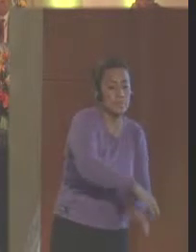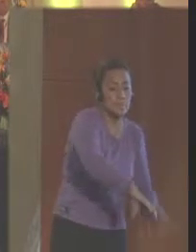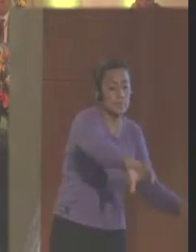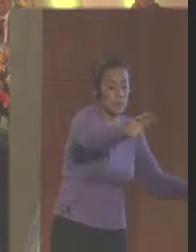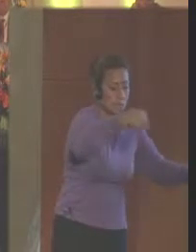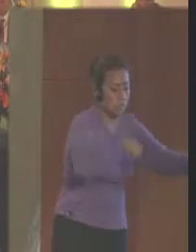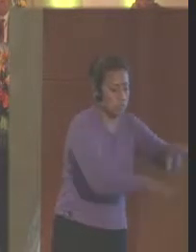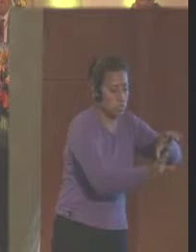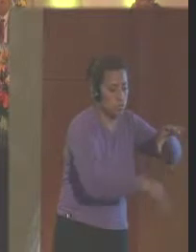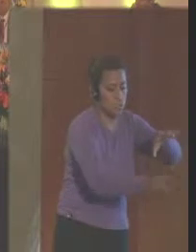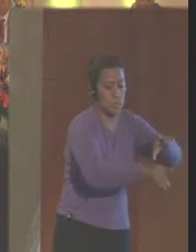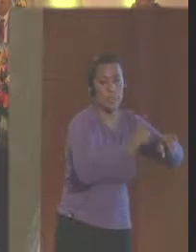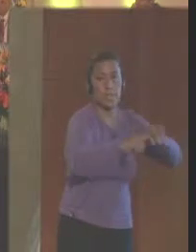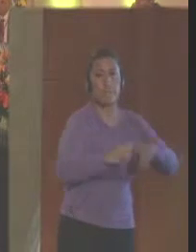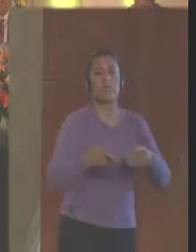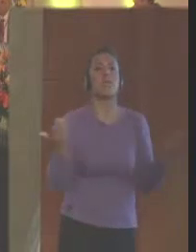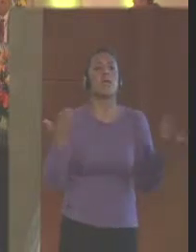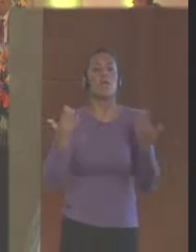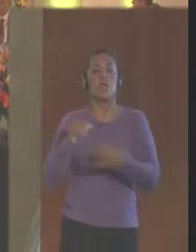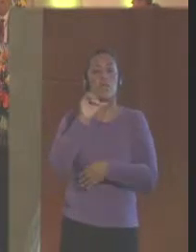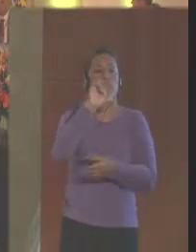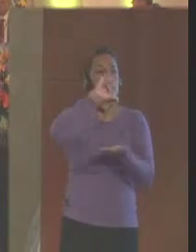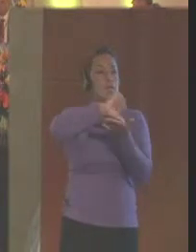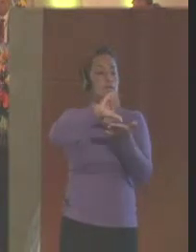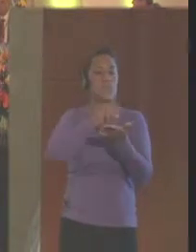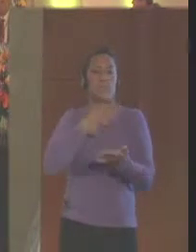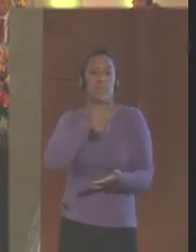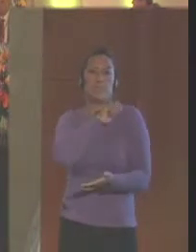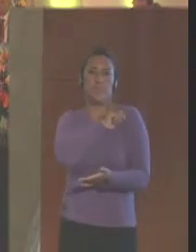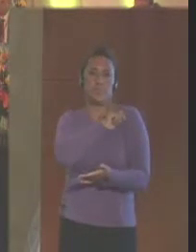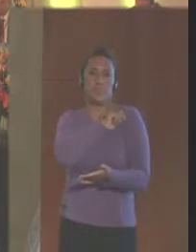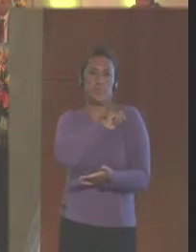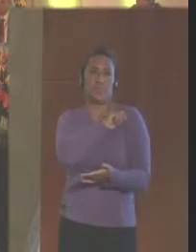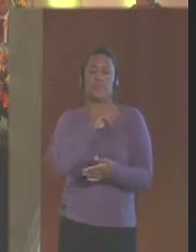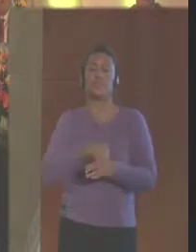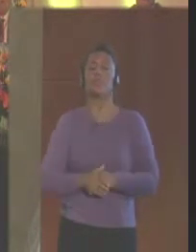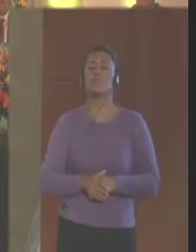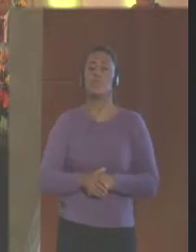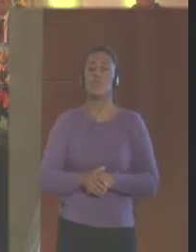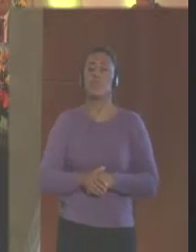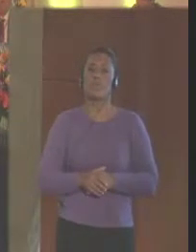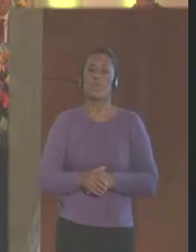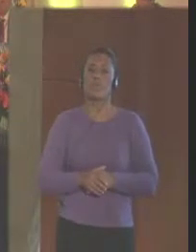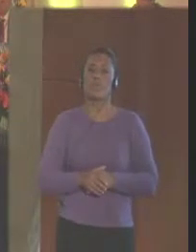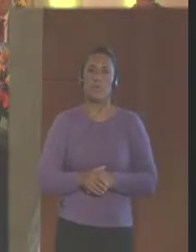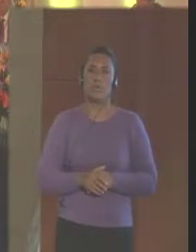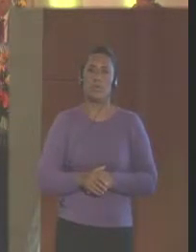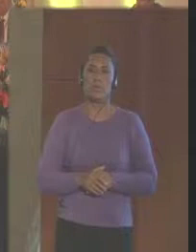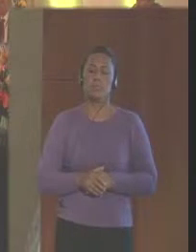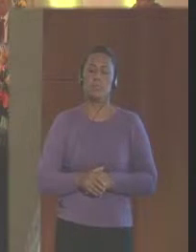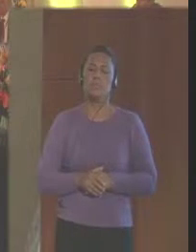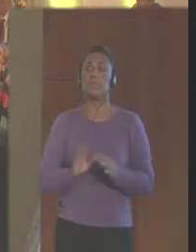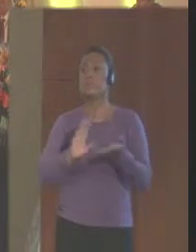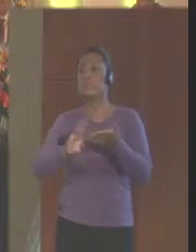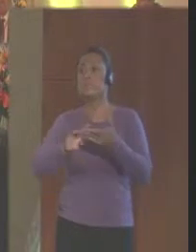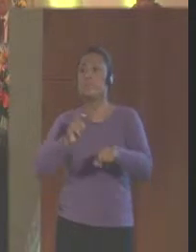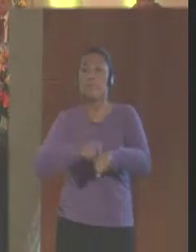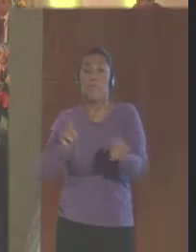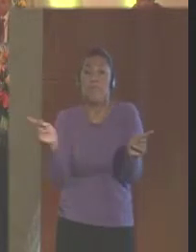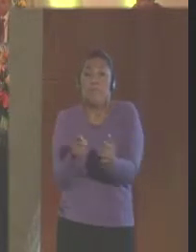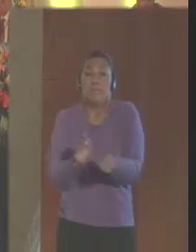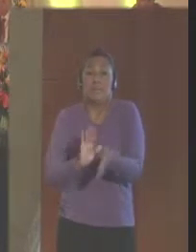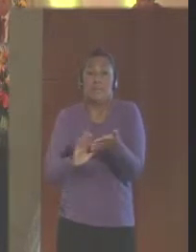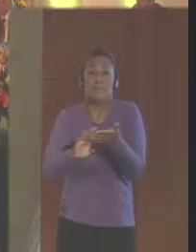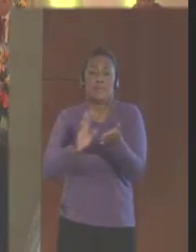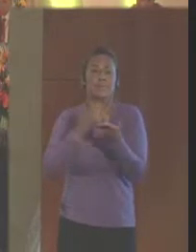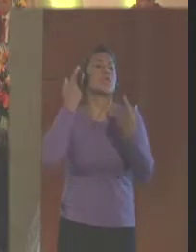just moving along, for time purposes, the National Climate Change Policy,